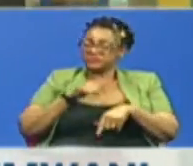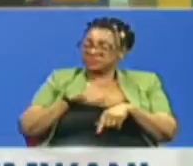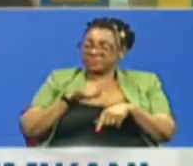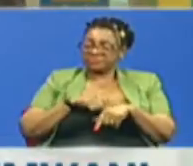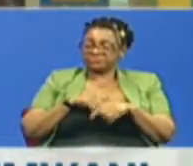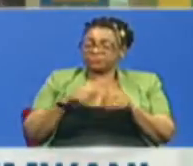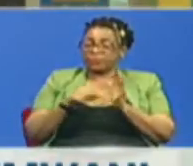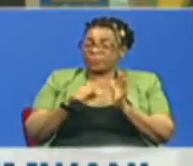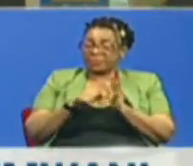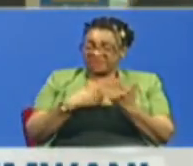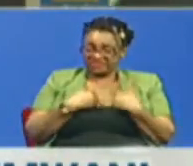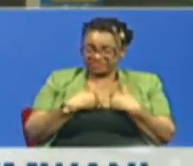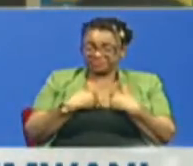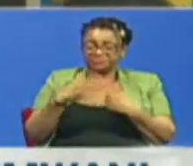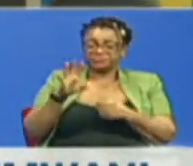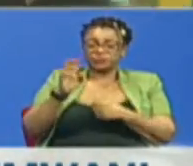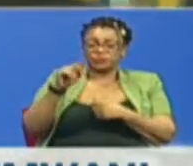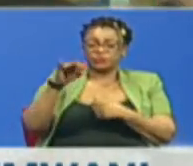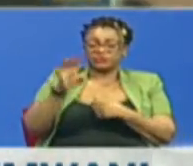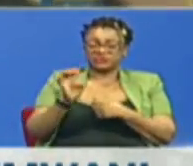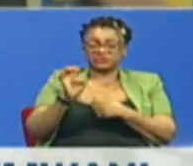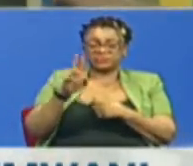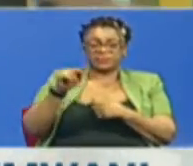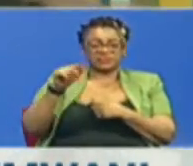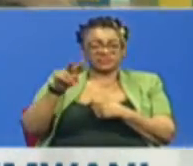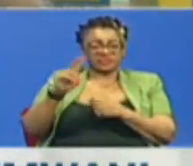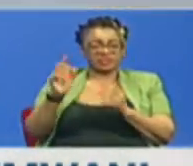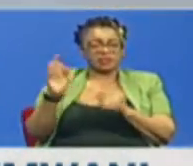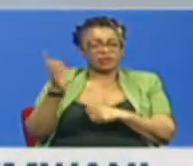Eunice Omolo, NTV, Nairobi.